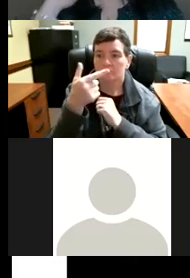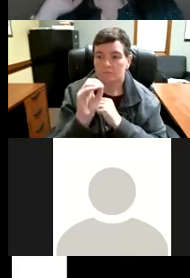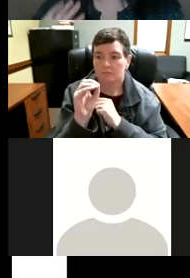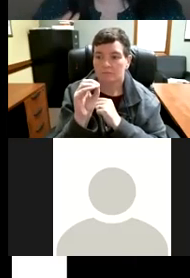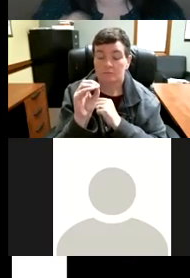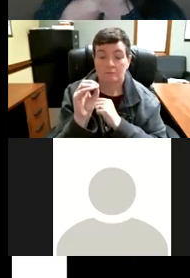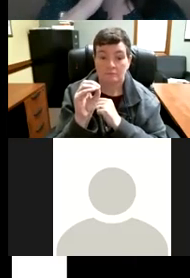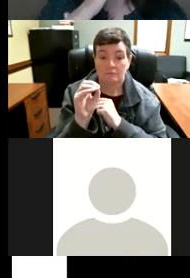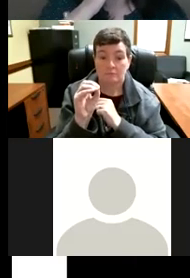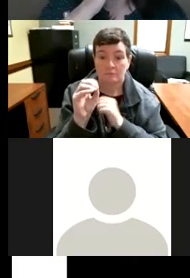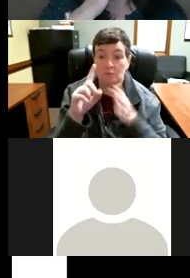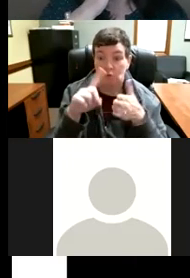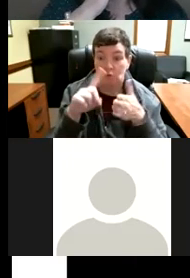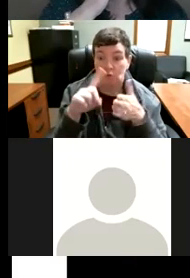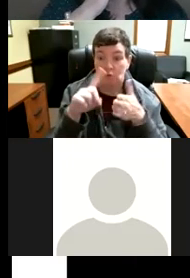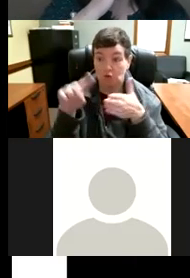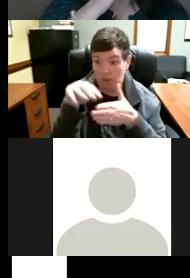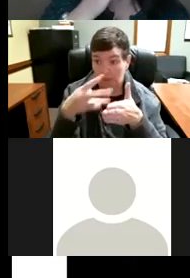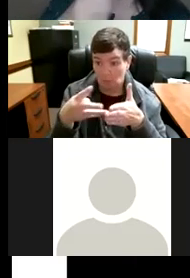Are you ready to go No. check schedule?